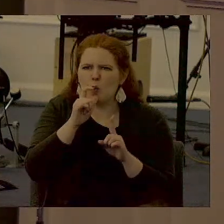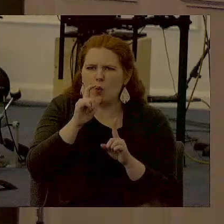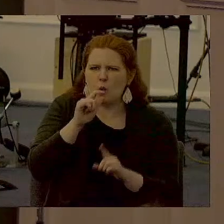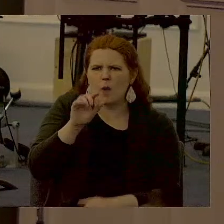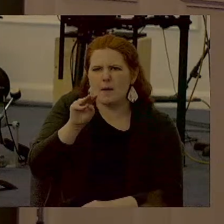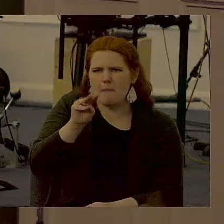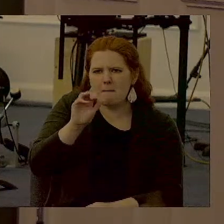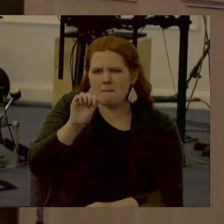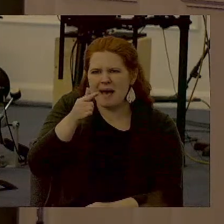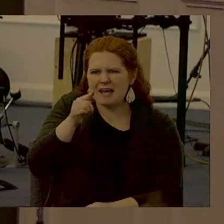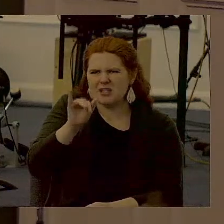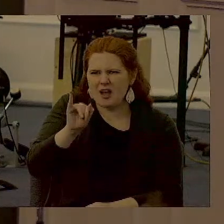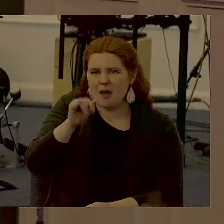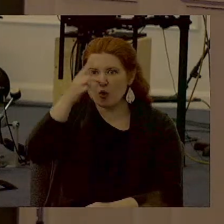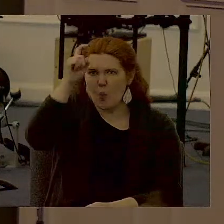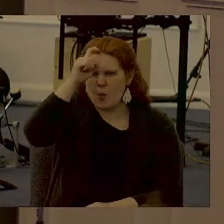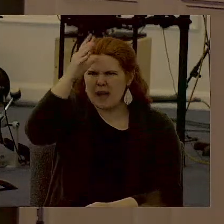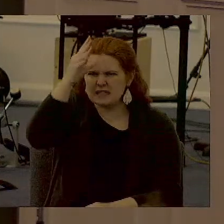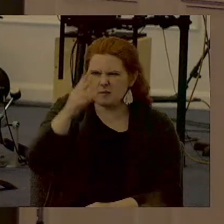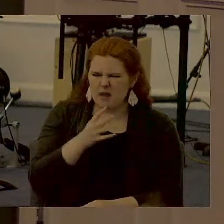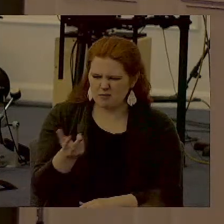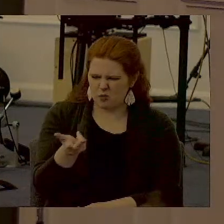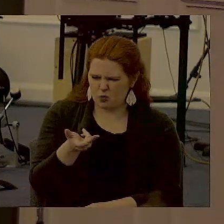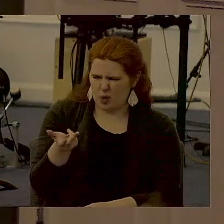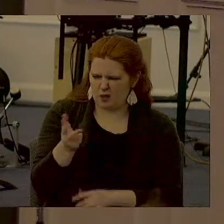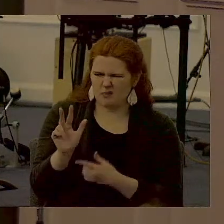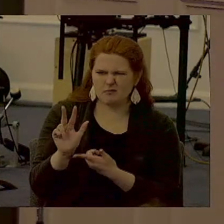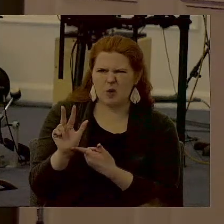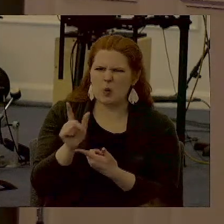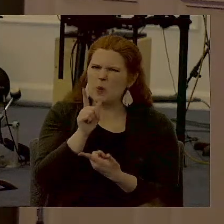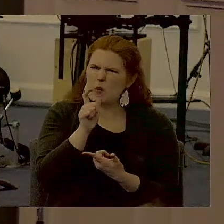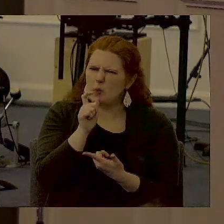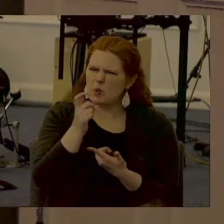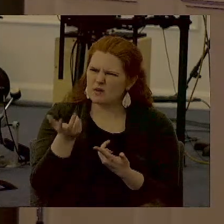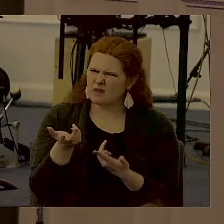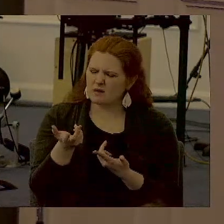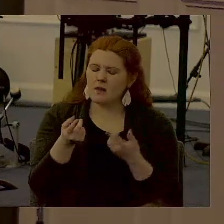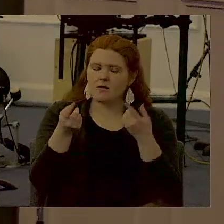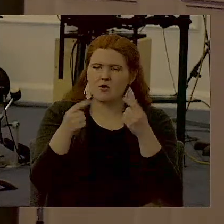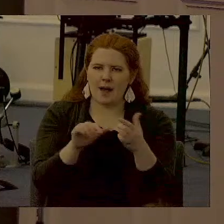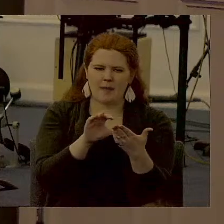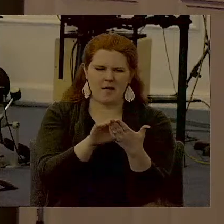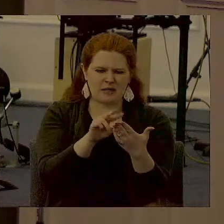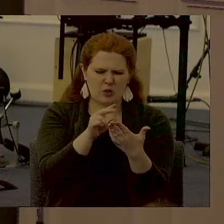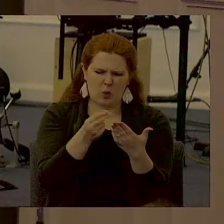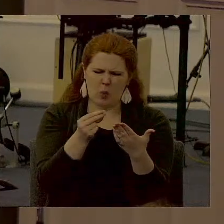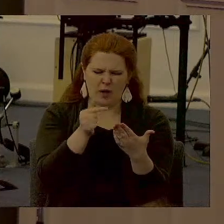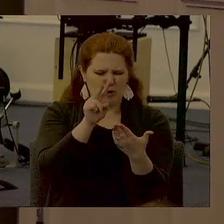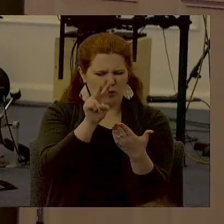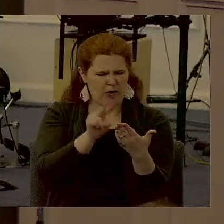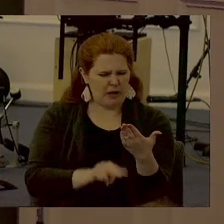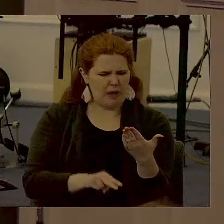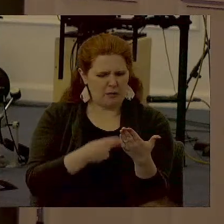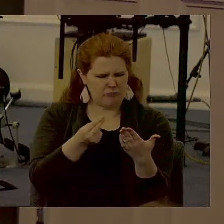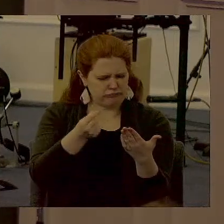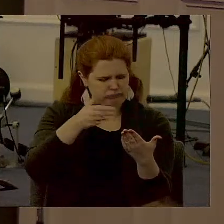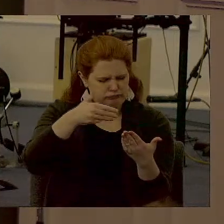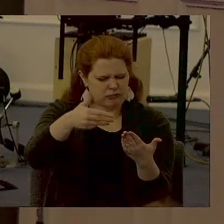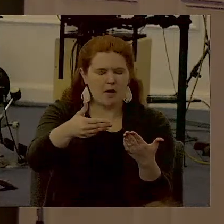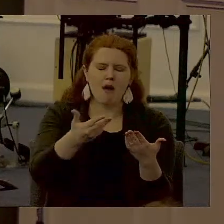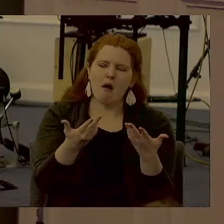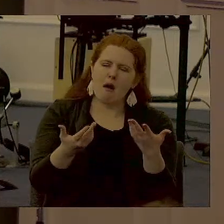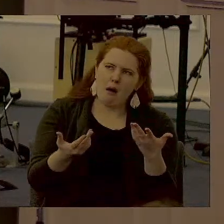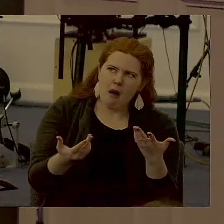these magi? Now, if you were reading the passage very quickly, it might be understandable for